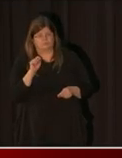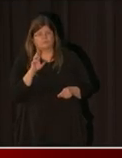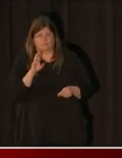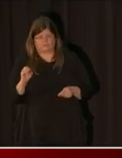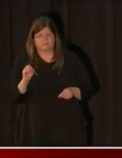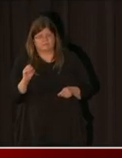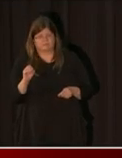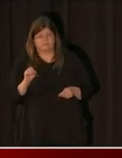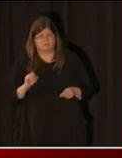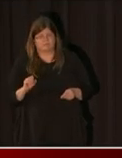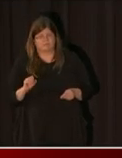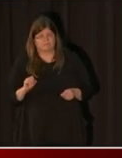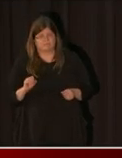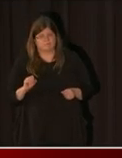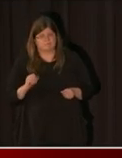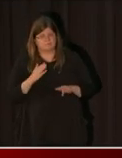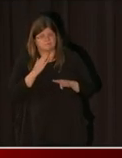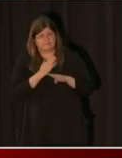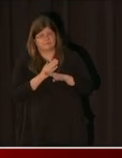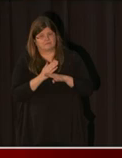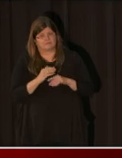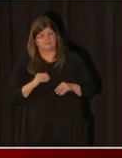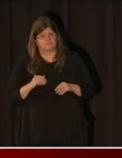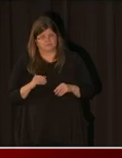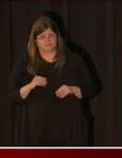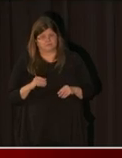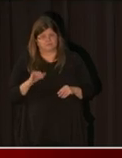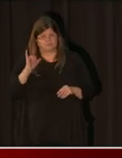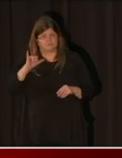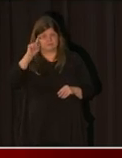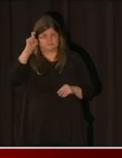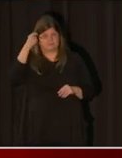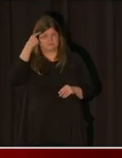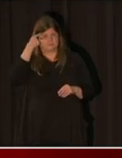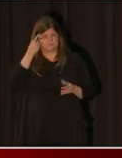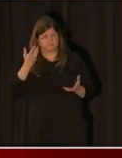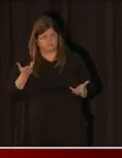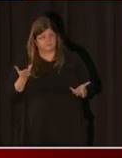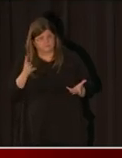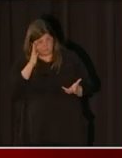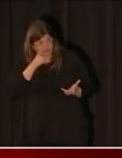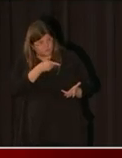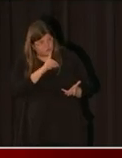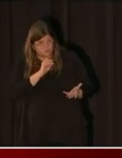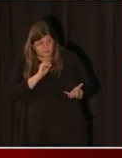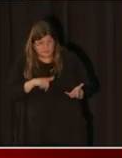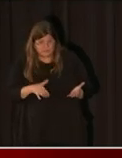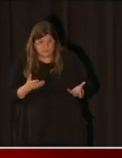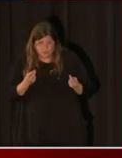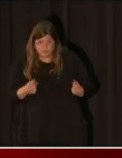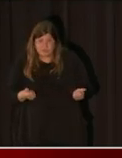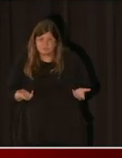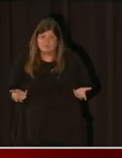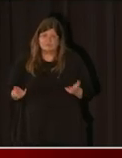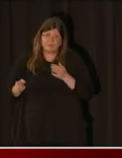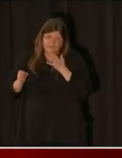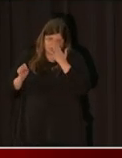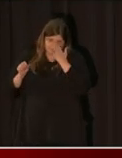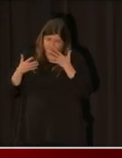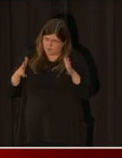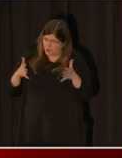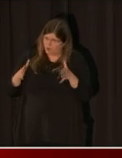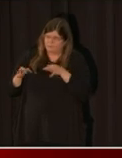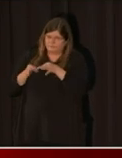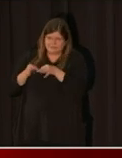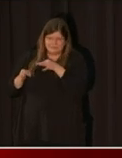of the government? Well, as I mentioned, Sam, we believe a lot of these things are already underway. I